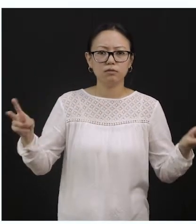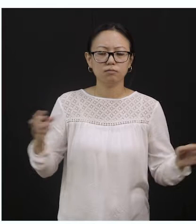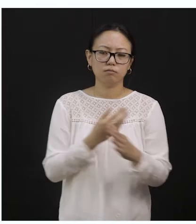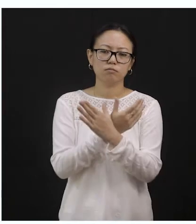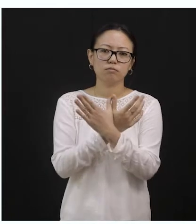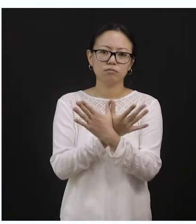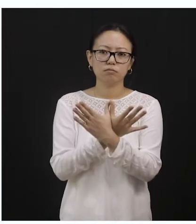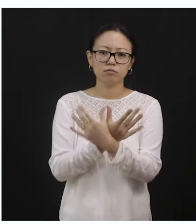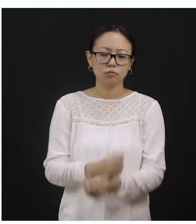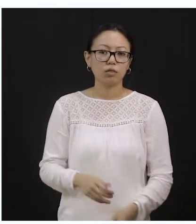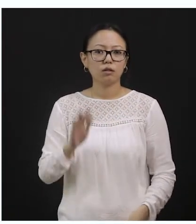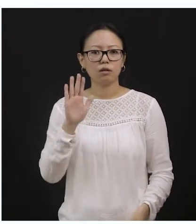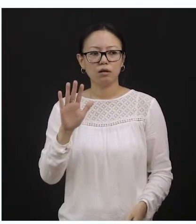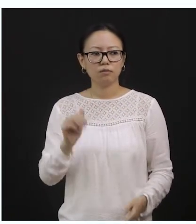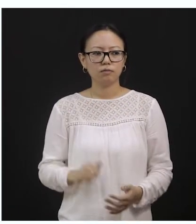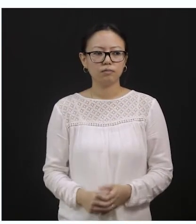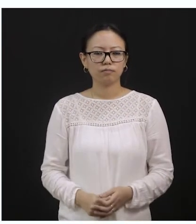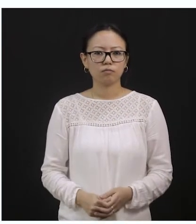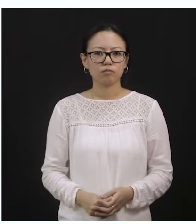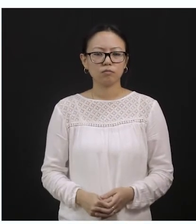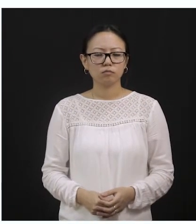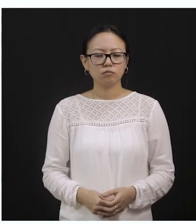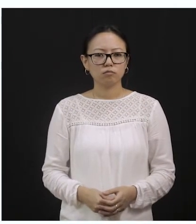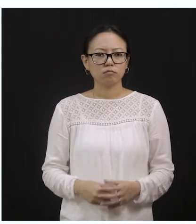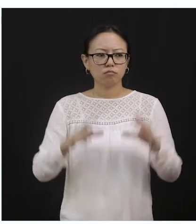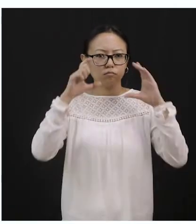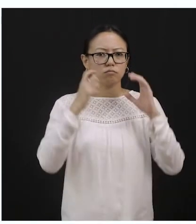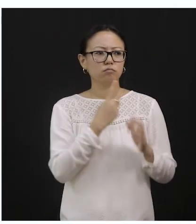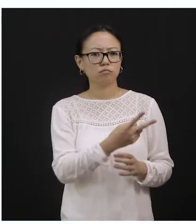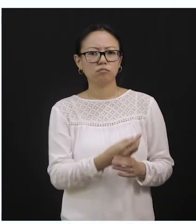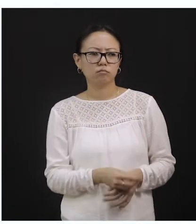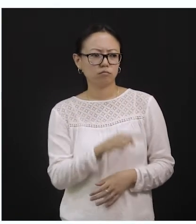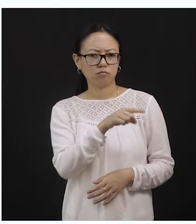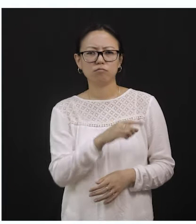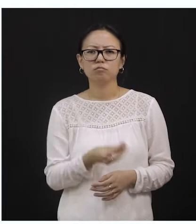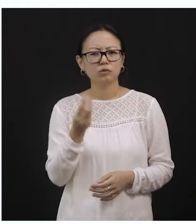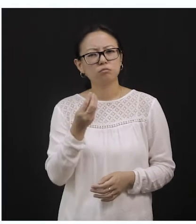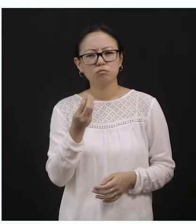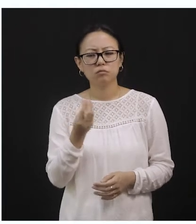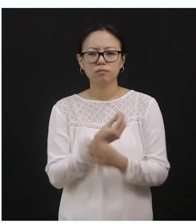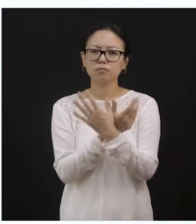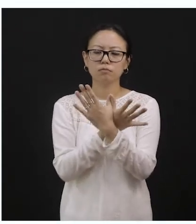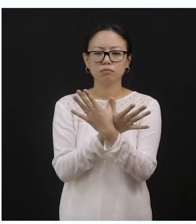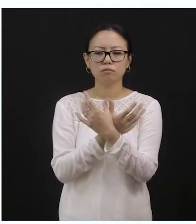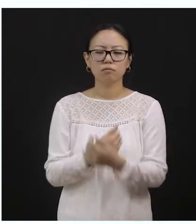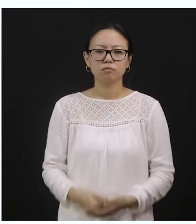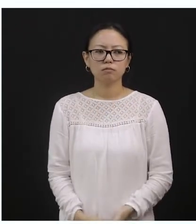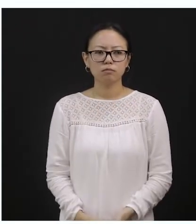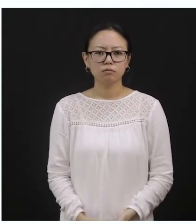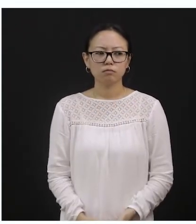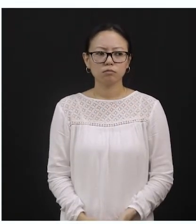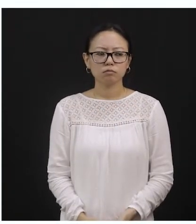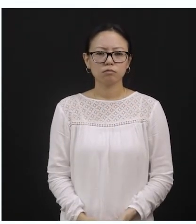butterfly species in the world. You can see some of the butterfly pictures here. Clear? Right? Okay.